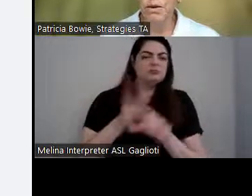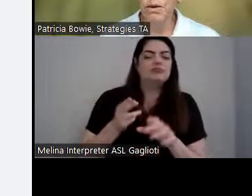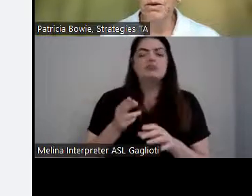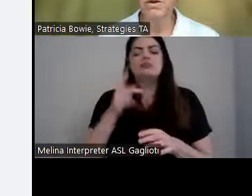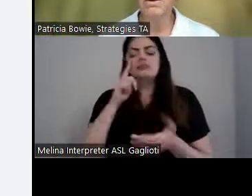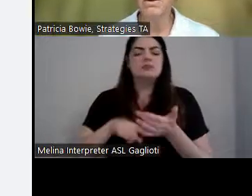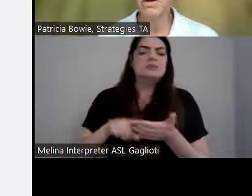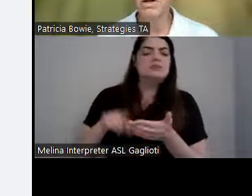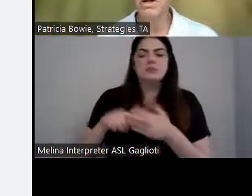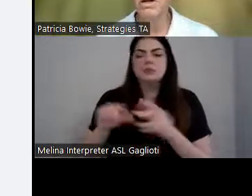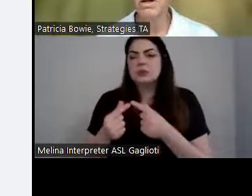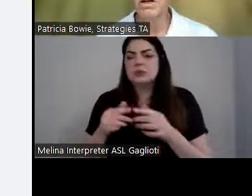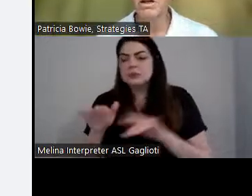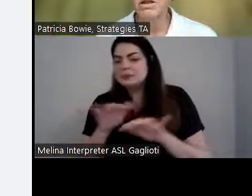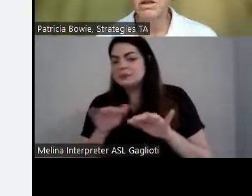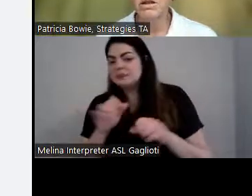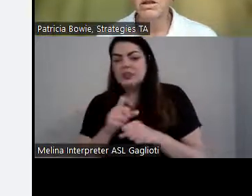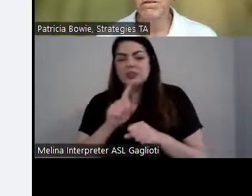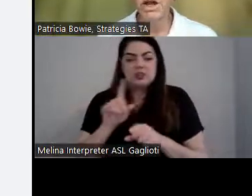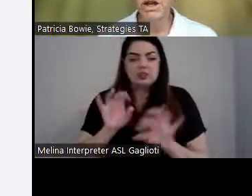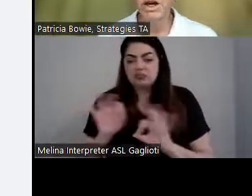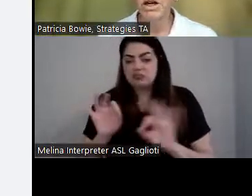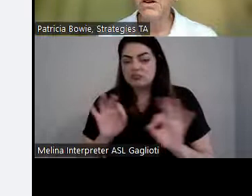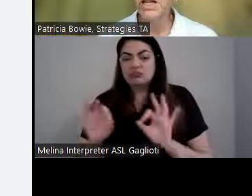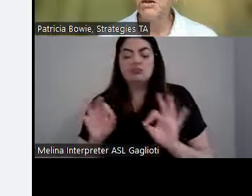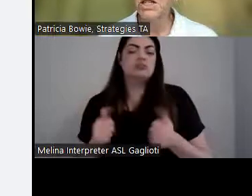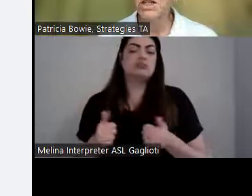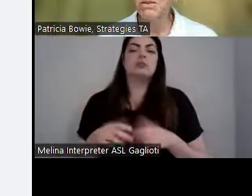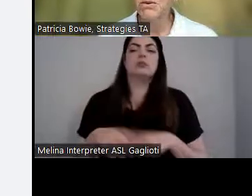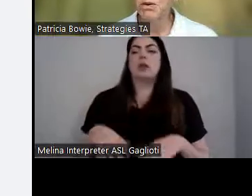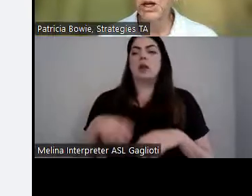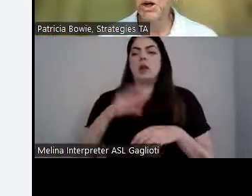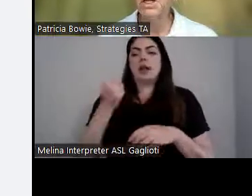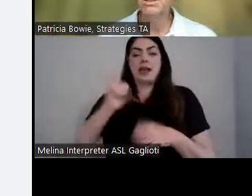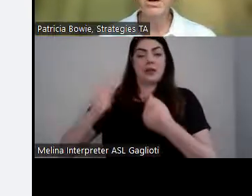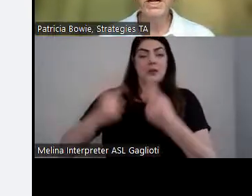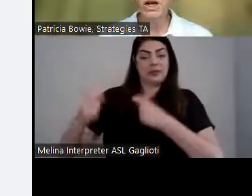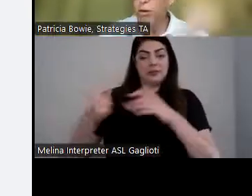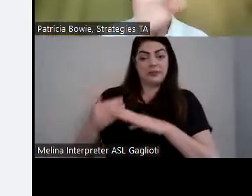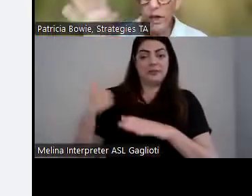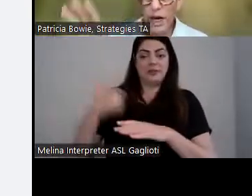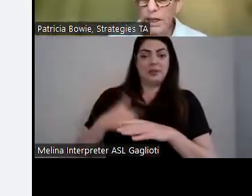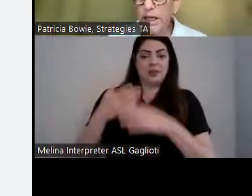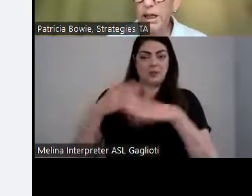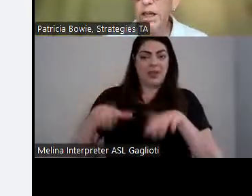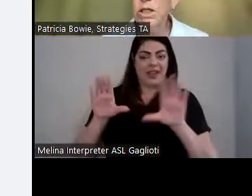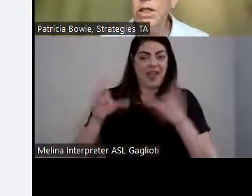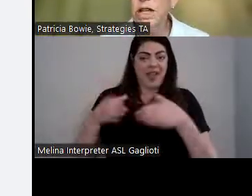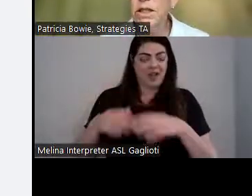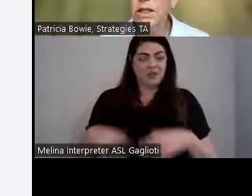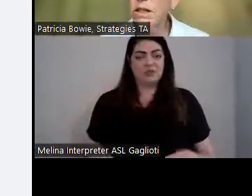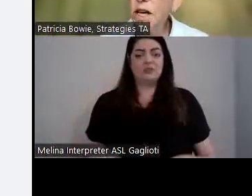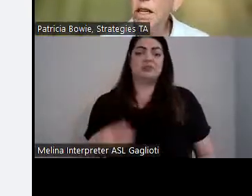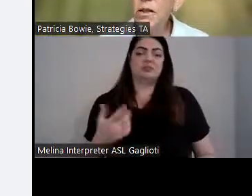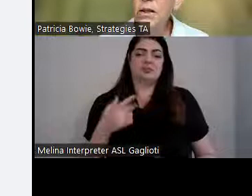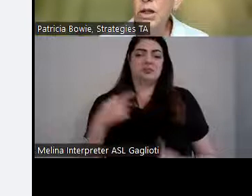is settled and set. Are there any questions before we go into breakout around anything that we